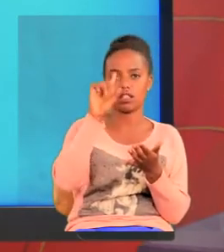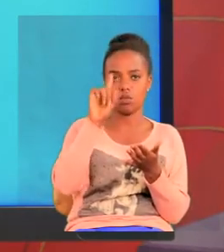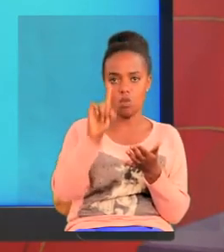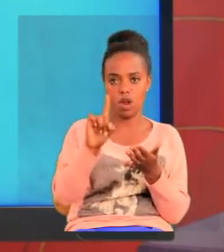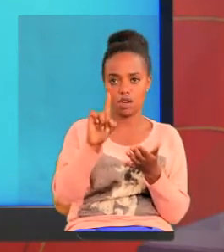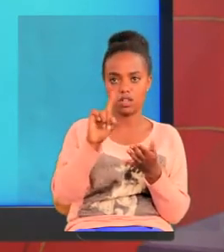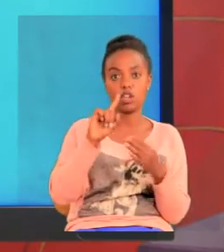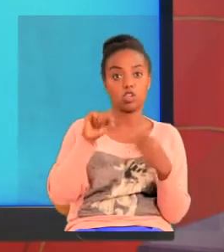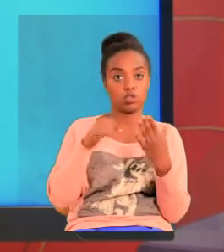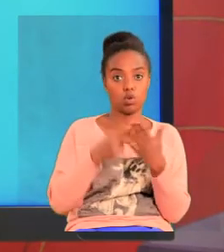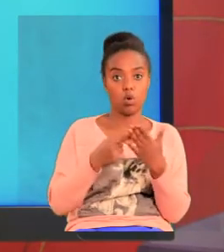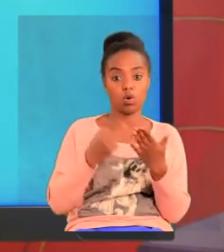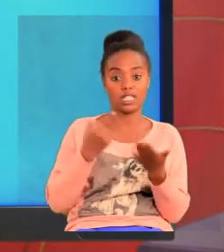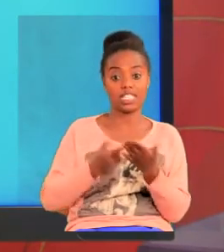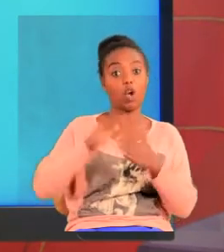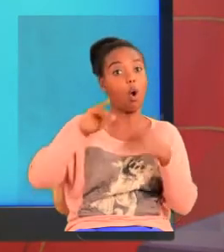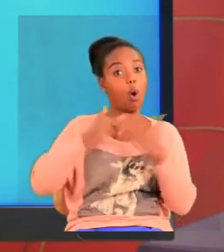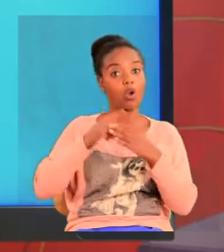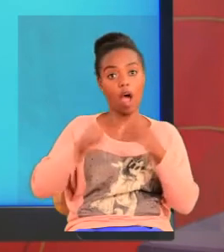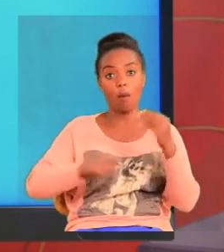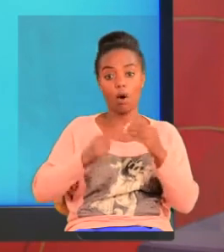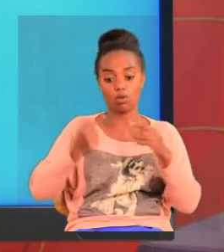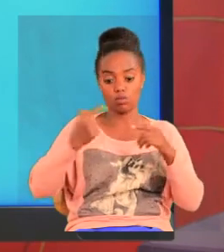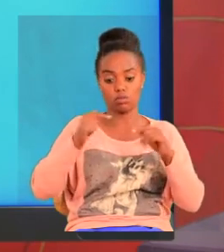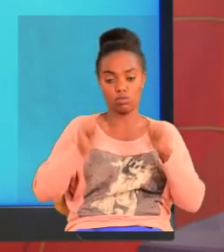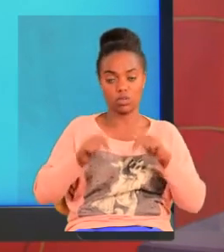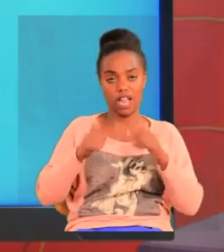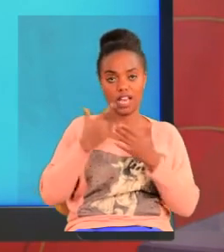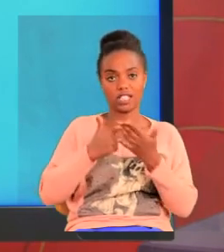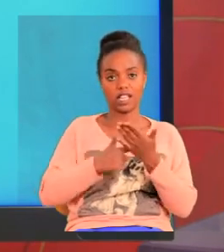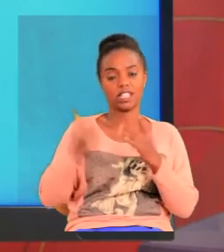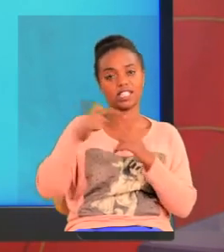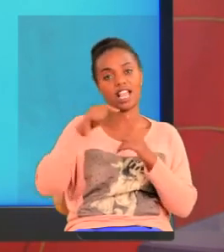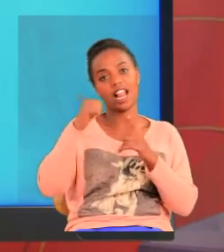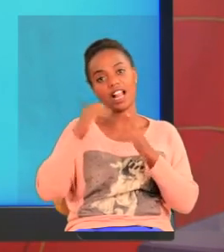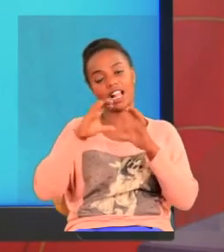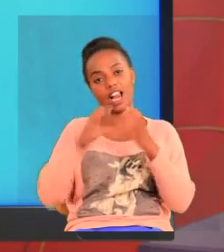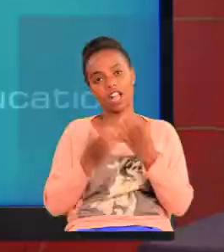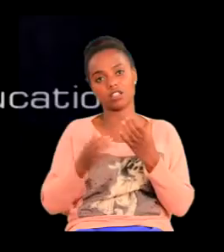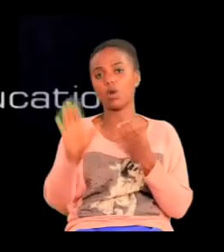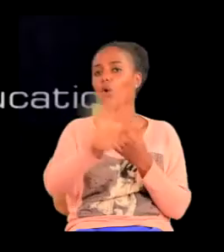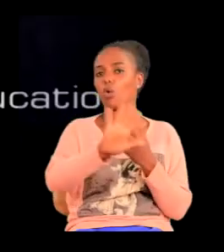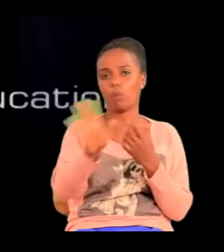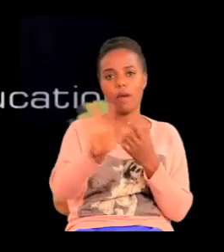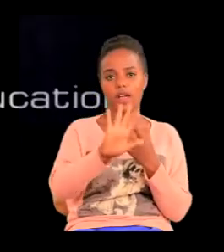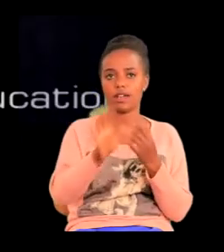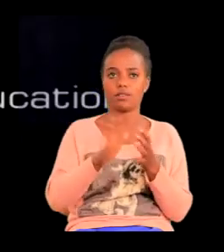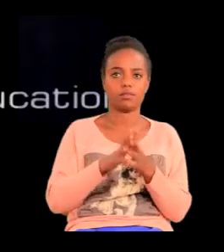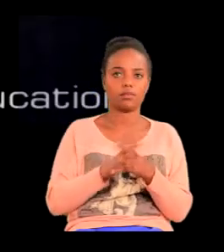391. So this is all about today's lesson. Until next lecture, goodbye.